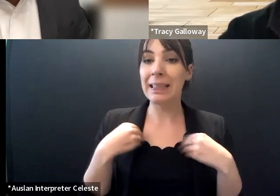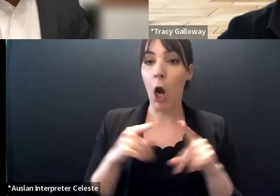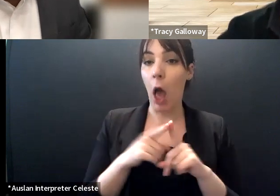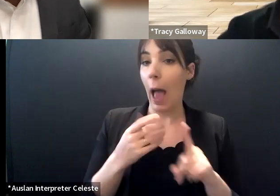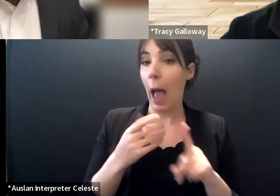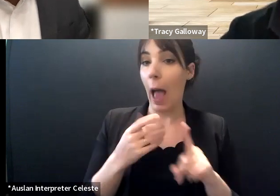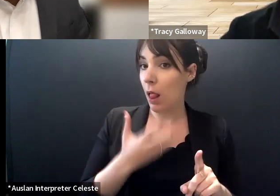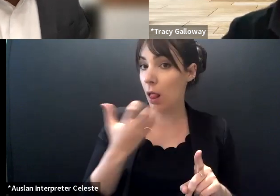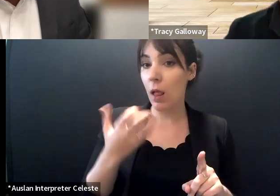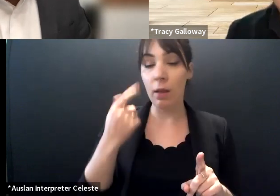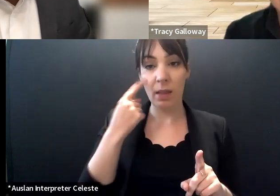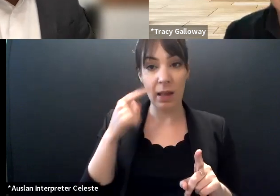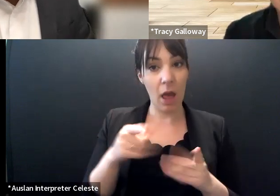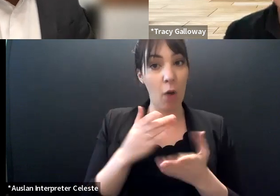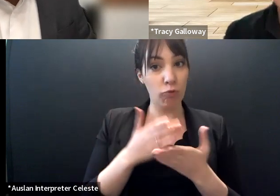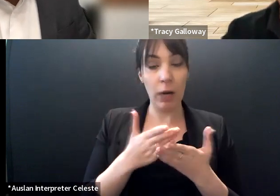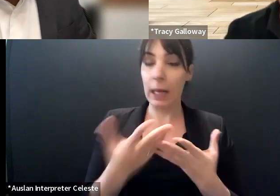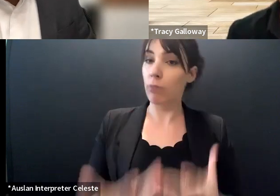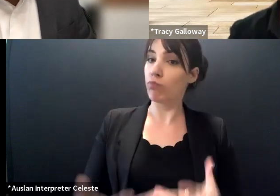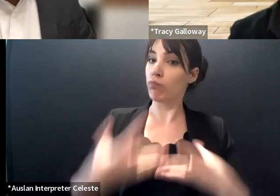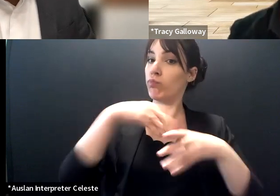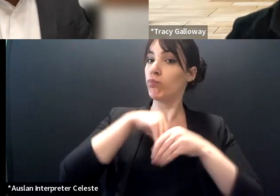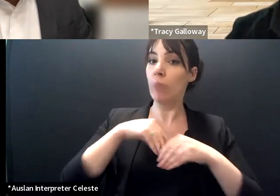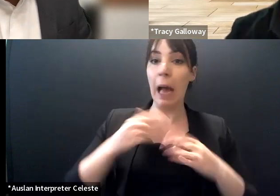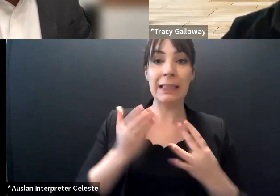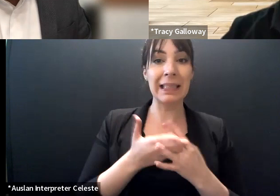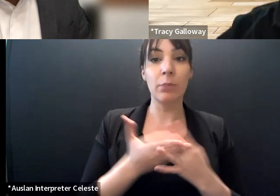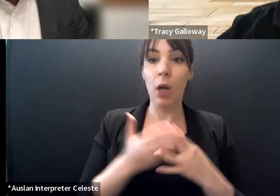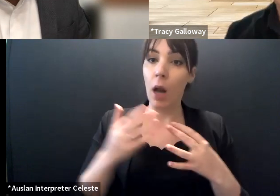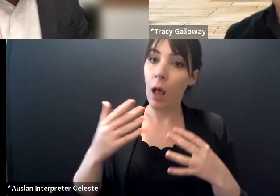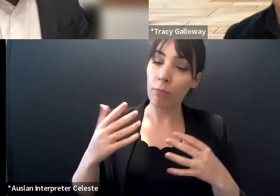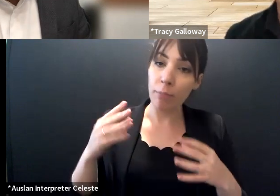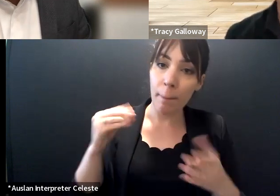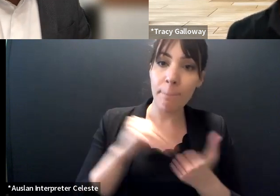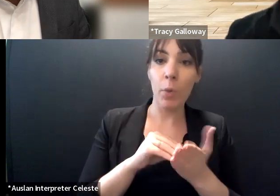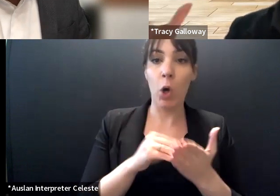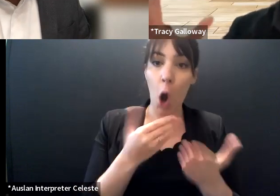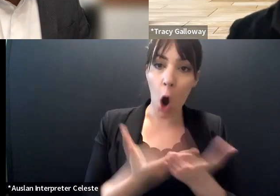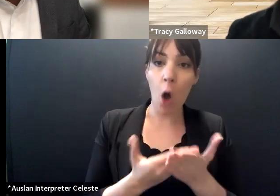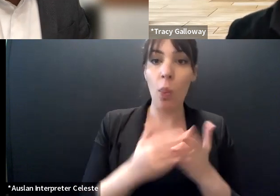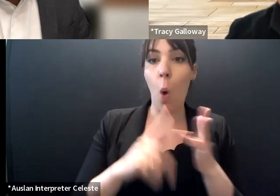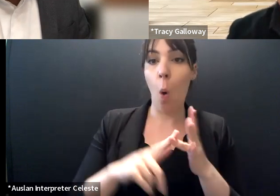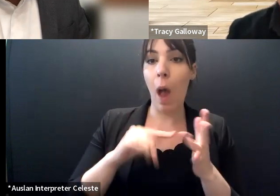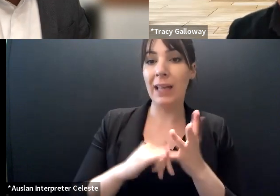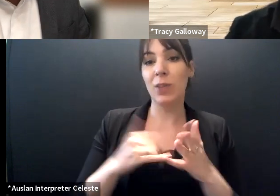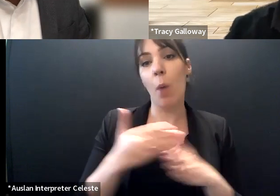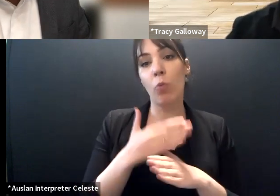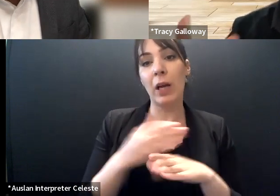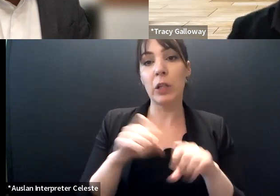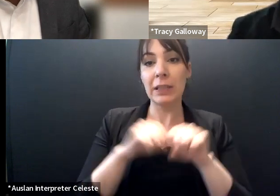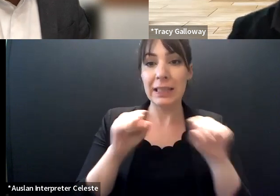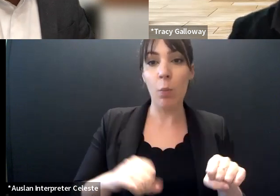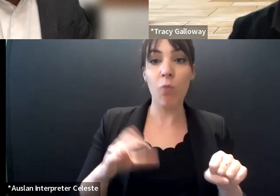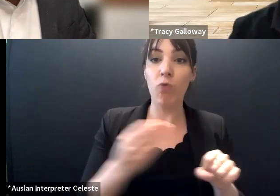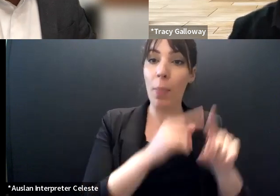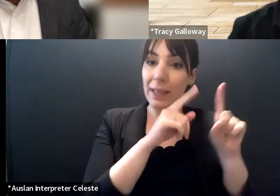embraced accessibility because they've built it into the operating systems from the ground up, whereas others have kind of looked at